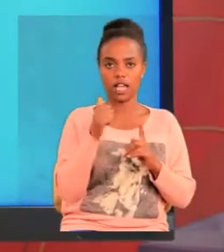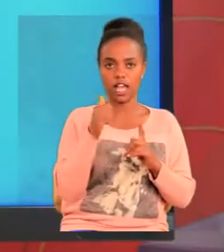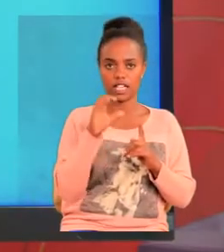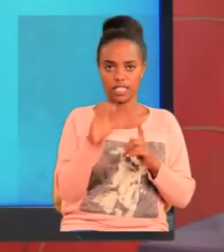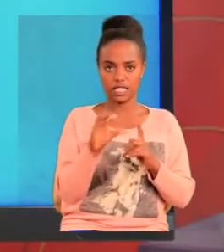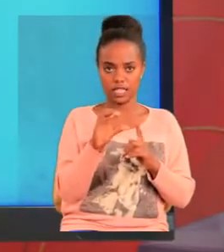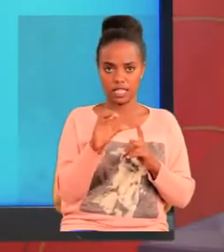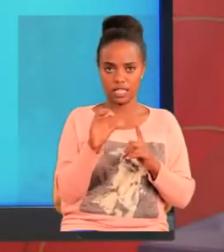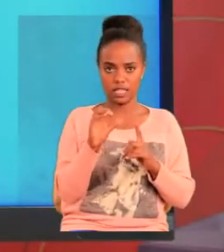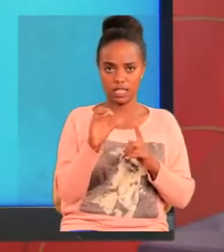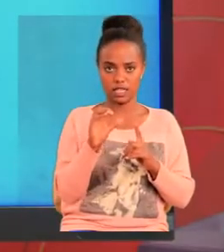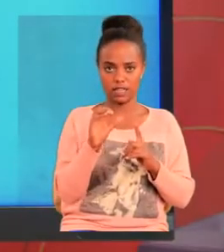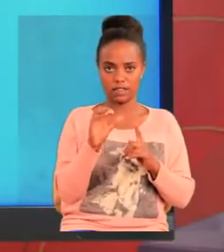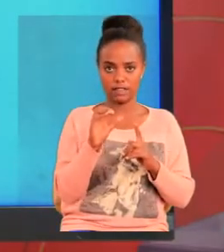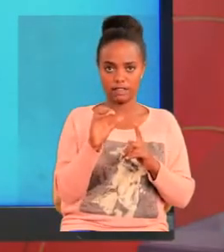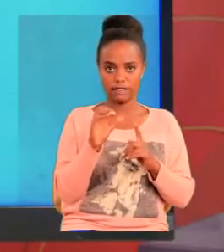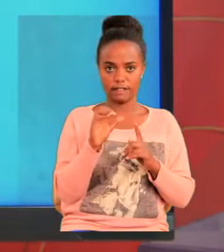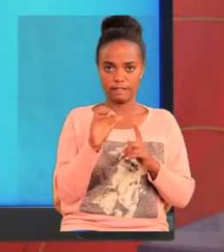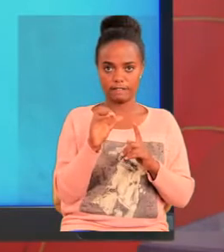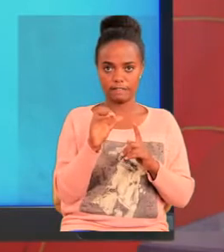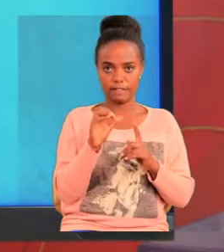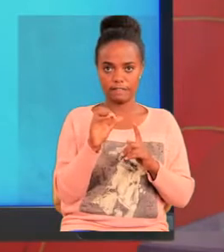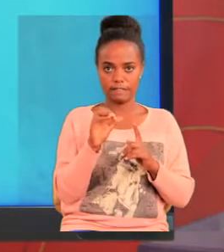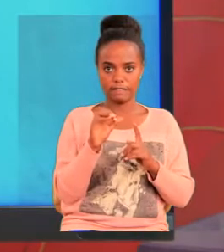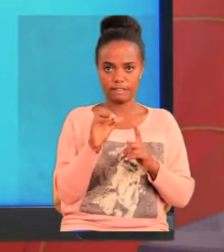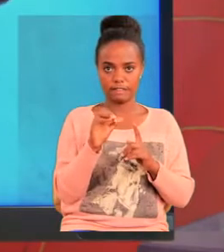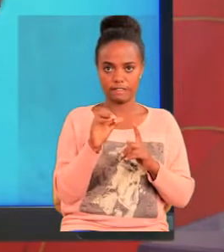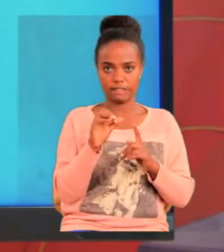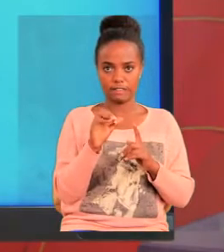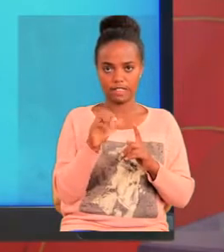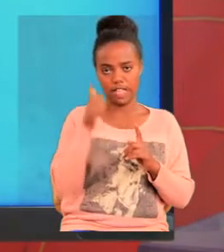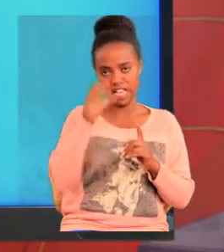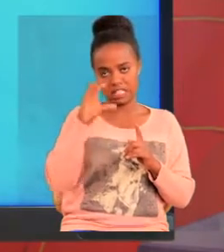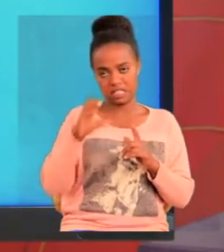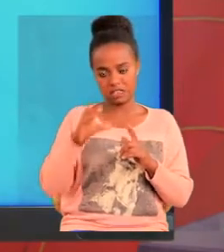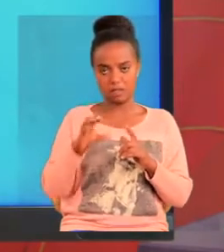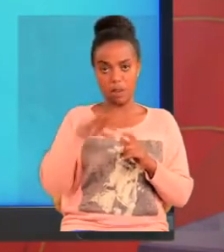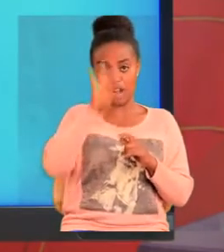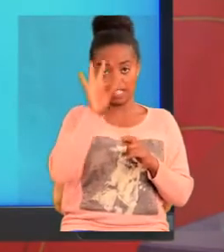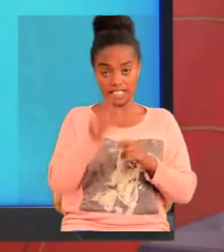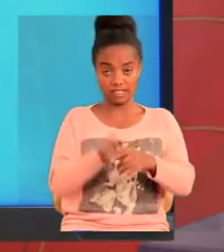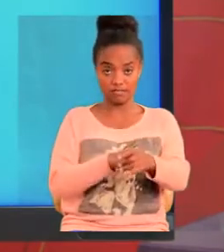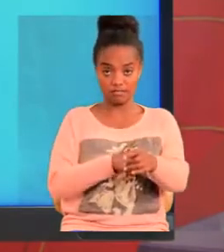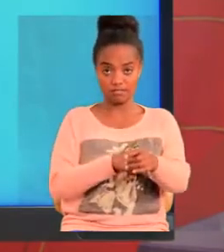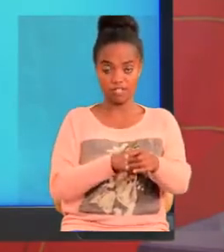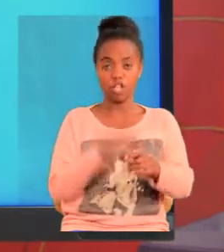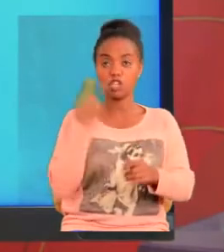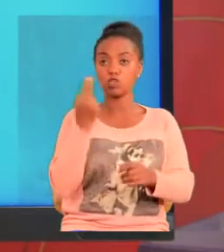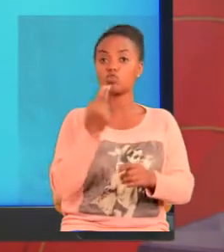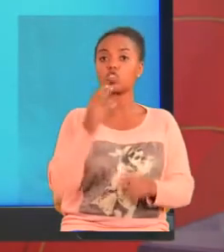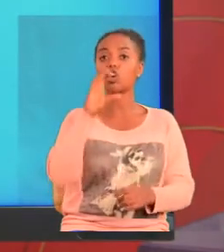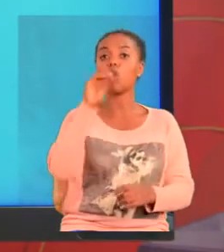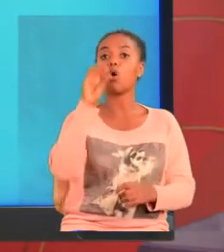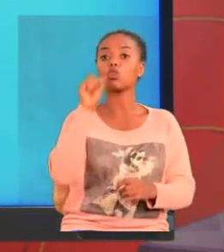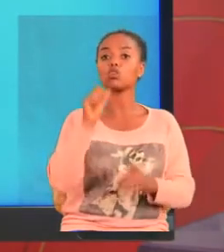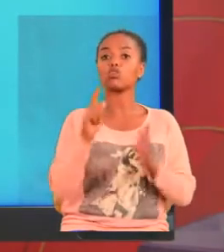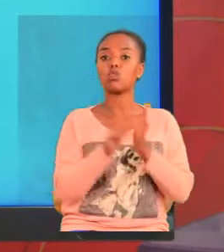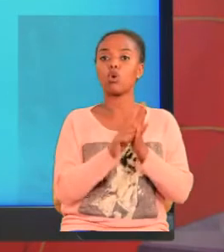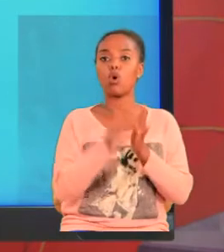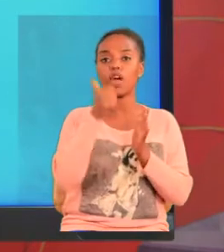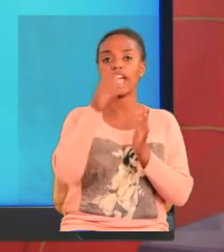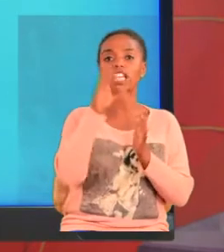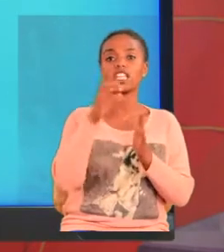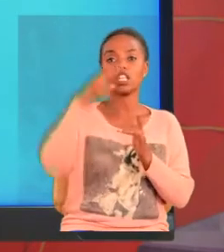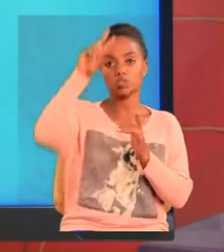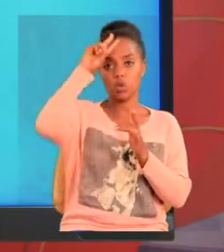AC, to find this side using cosine law, AC squared is equal